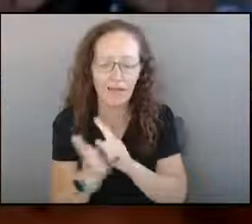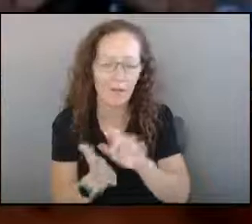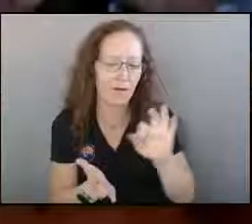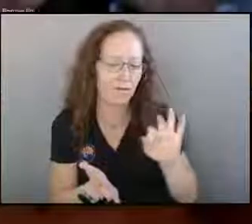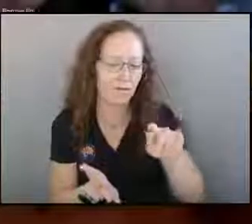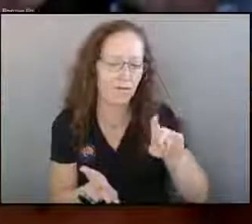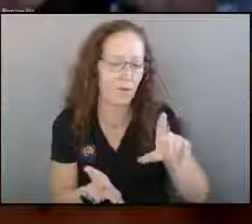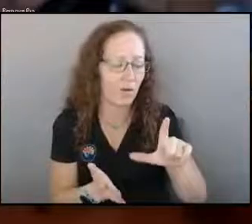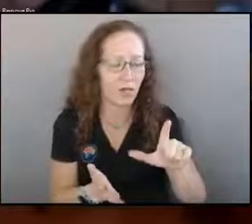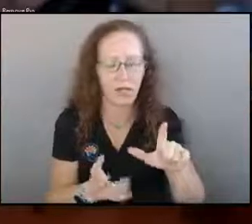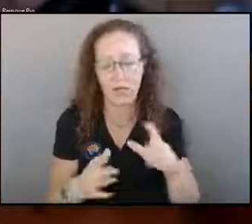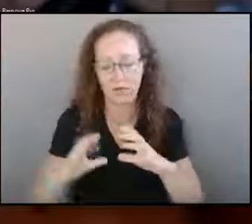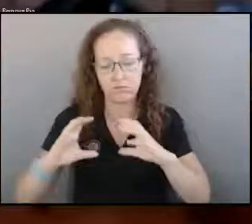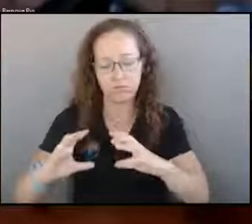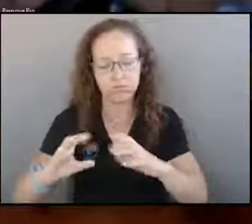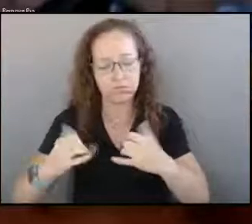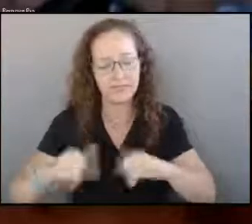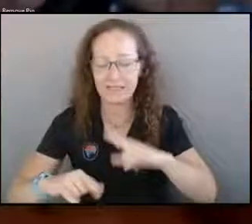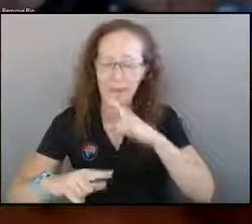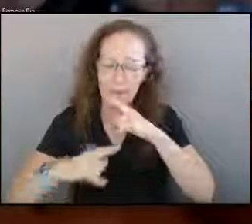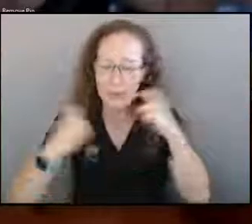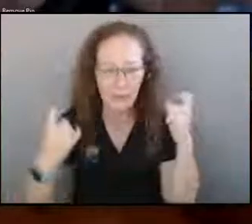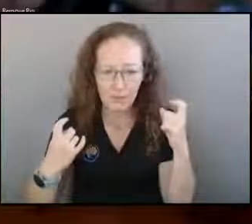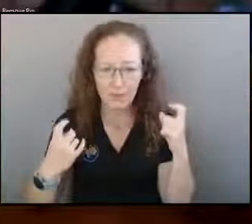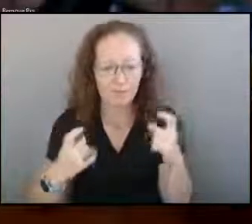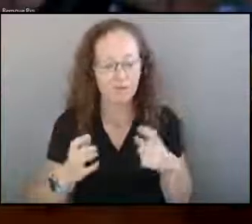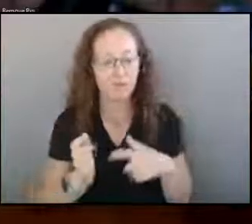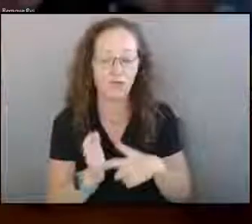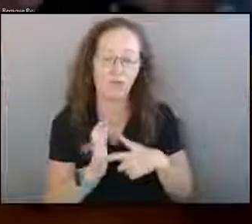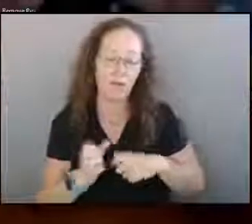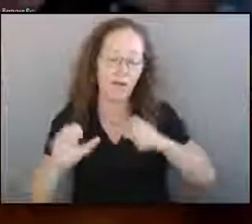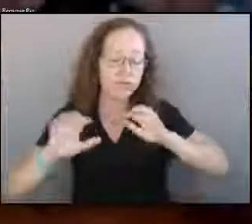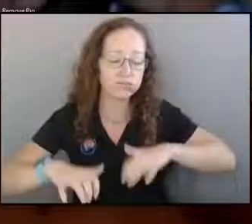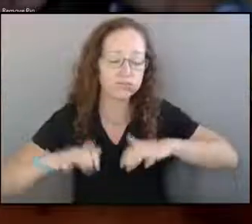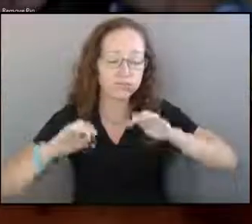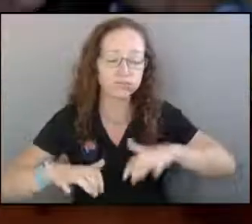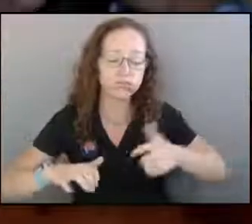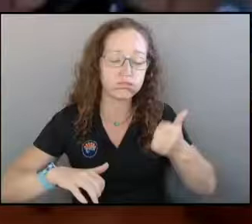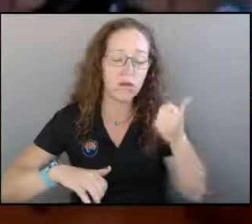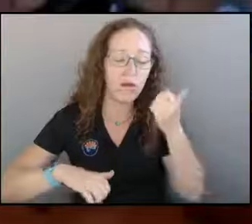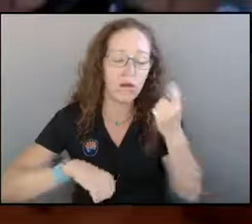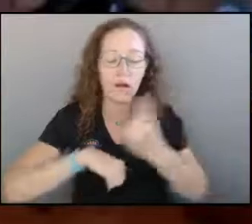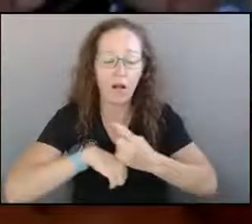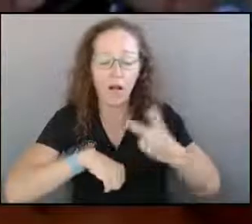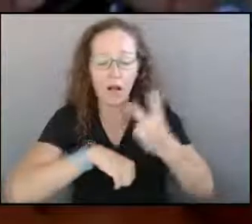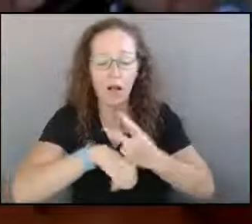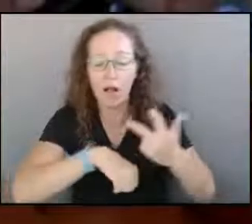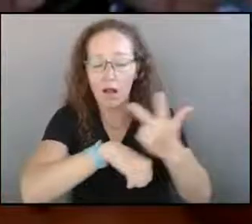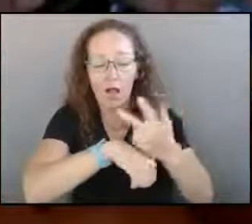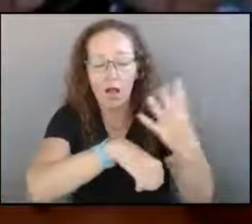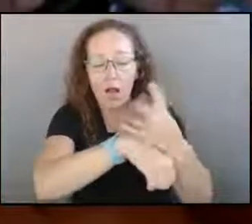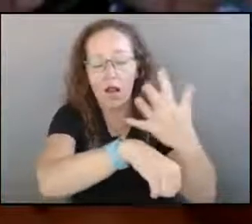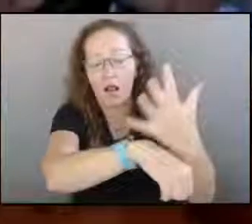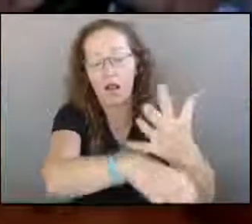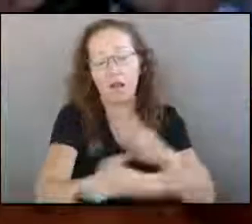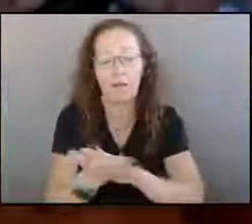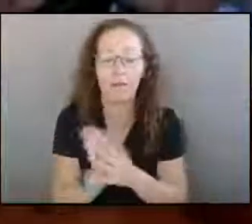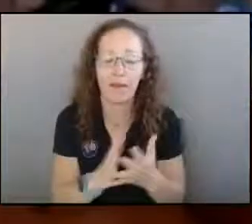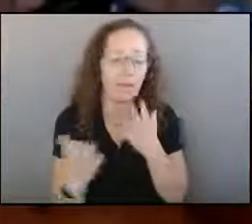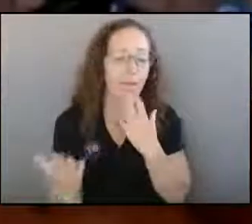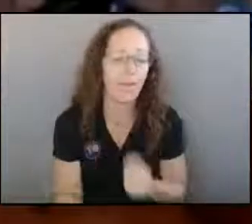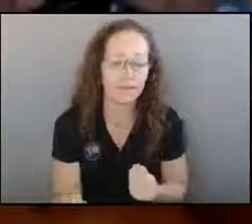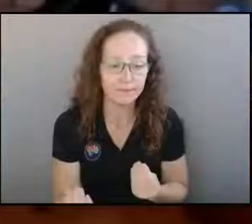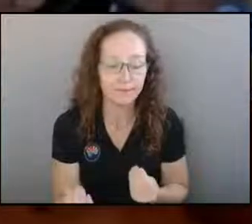many, many days of rain to dry those fuels out. Then, of course, on the interior, we need to address